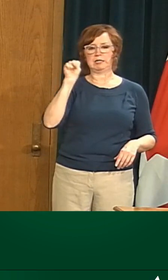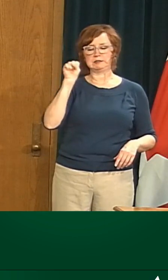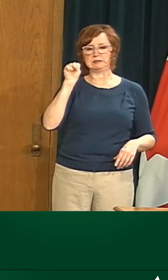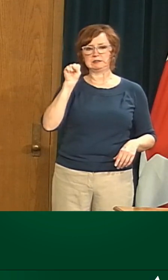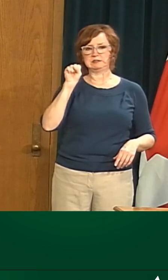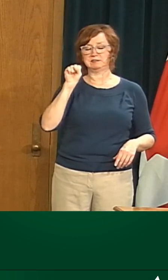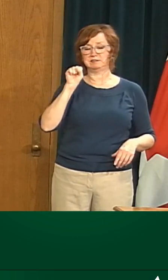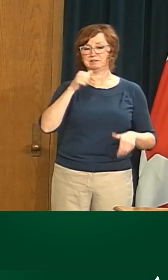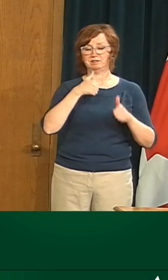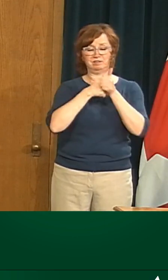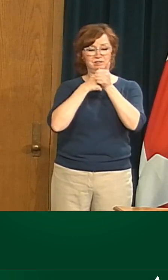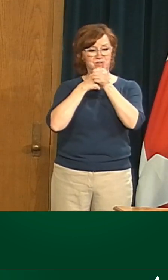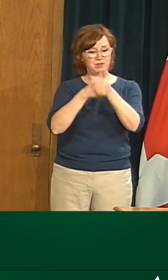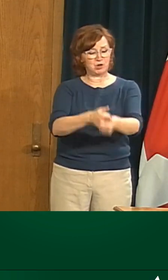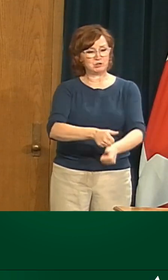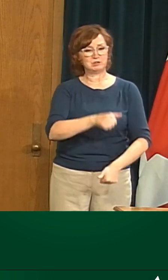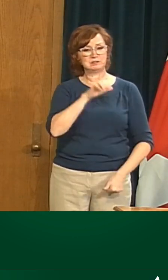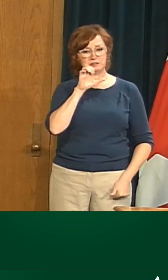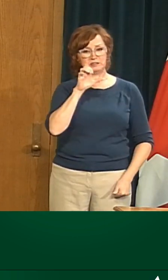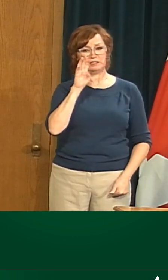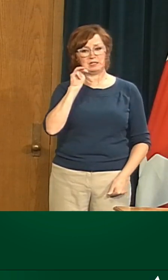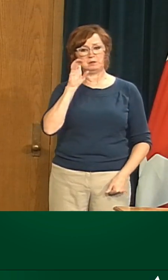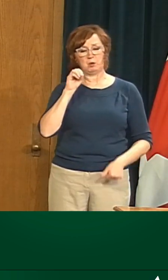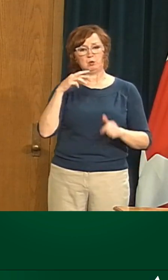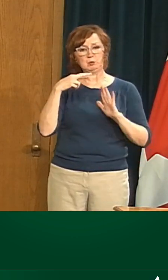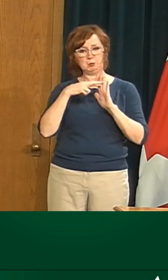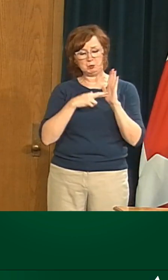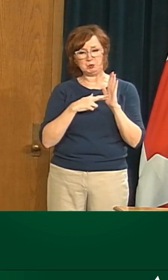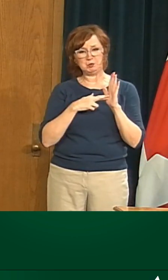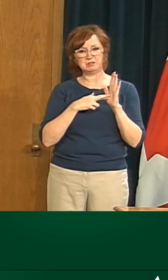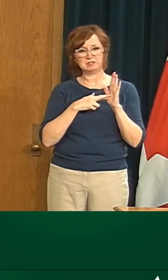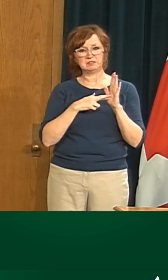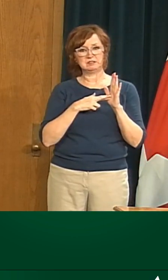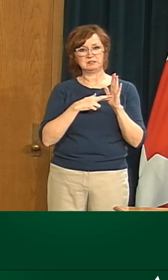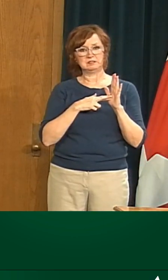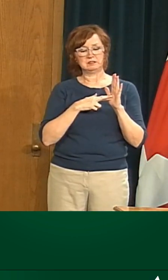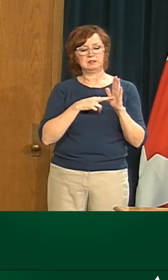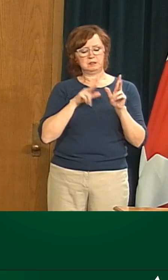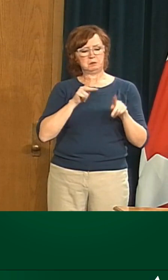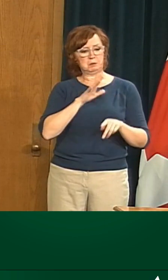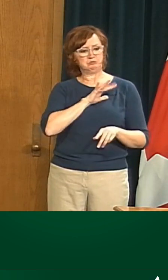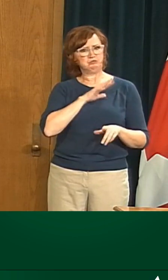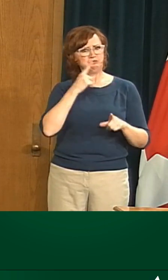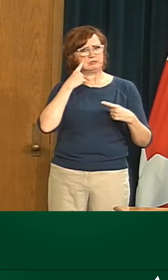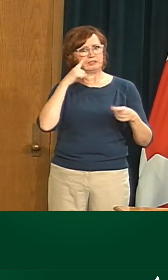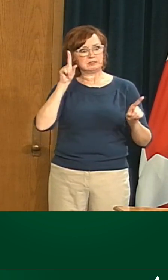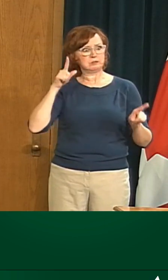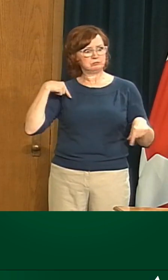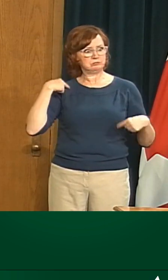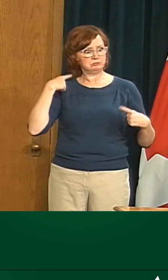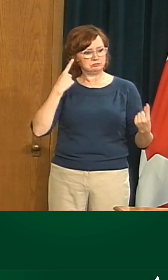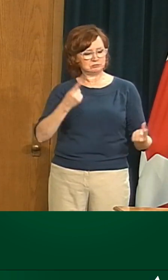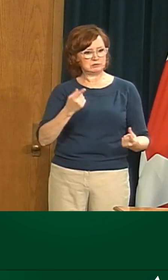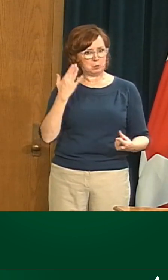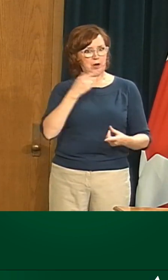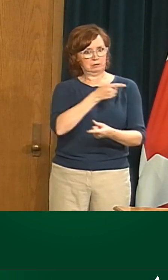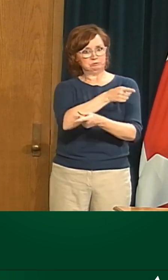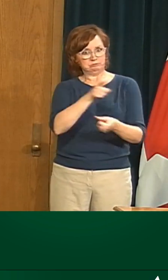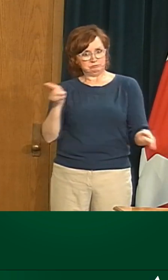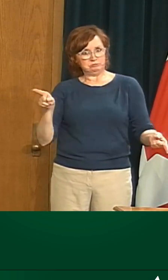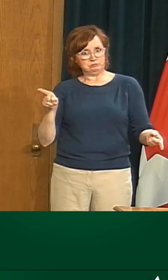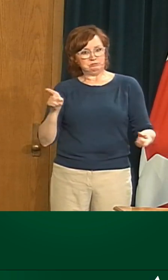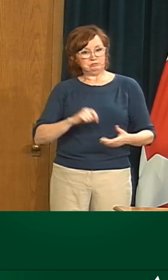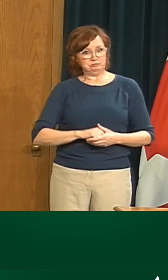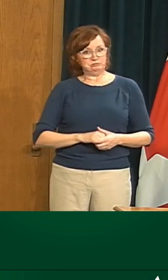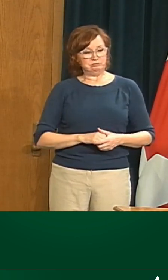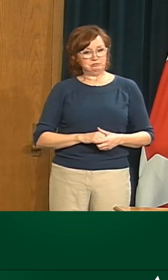conversation in Saskatchewan. And I would say the success of the relative success that we have in reopening portions of our